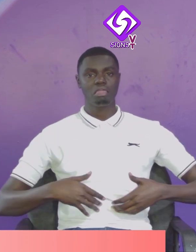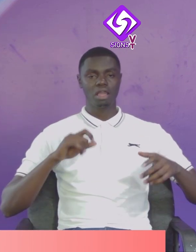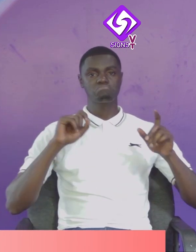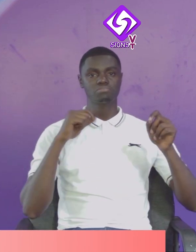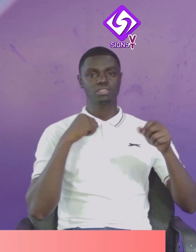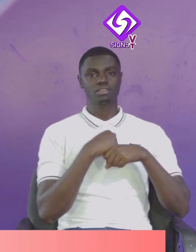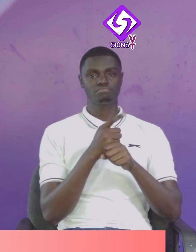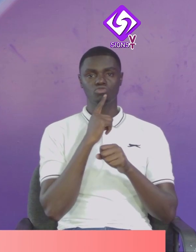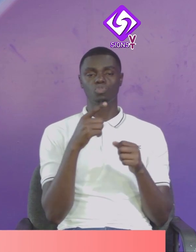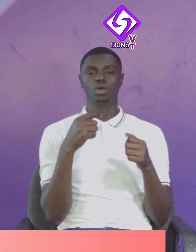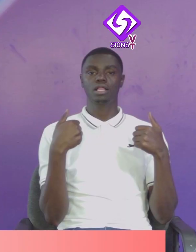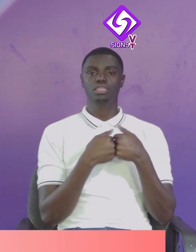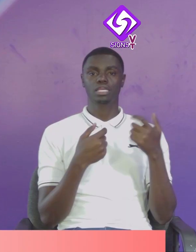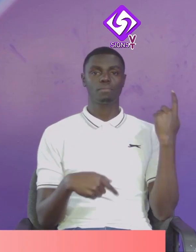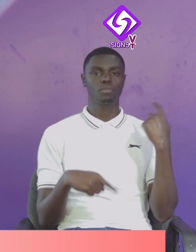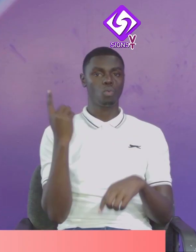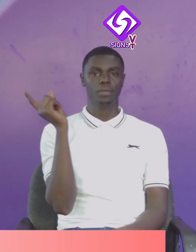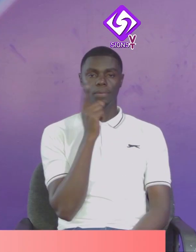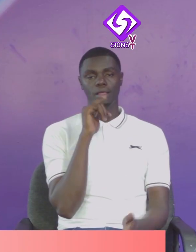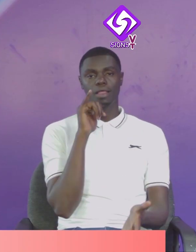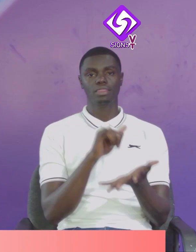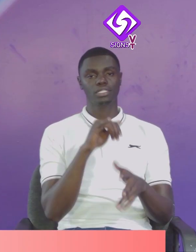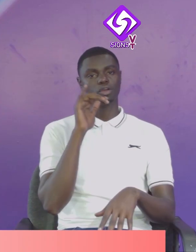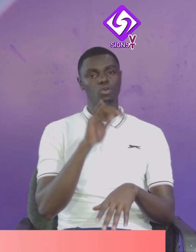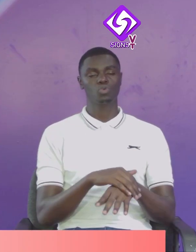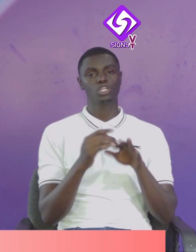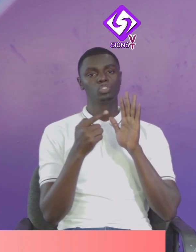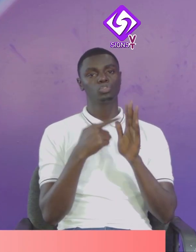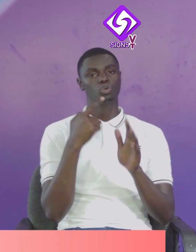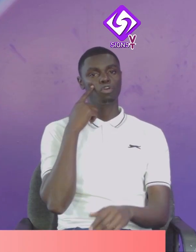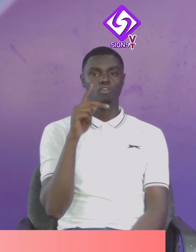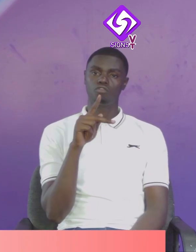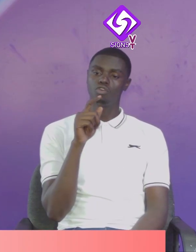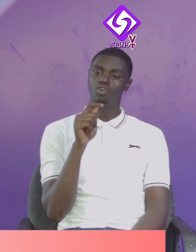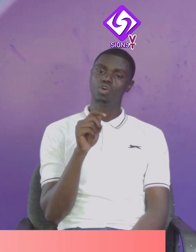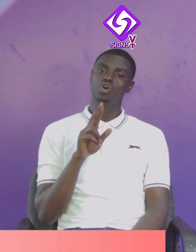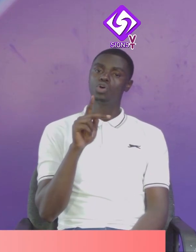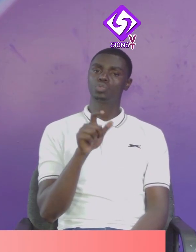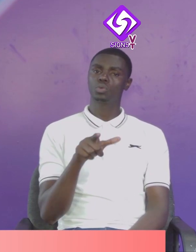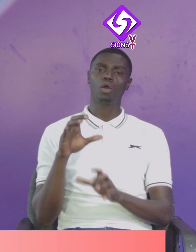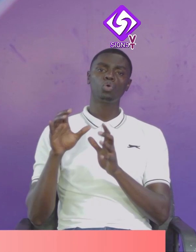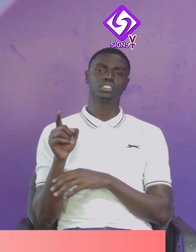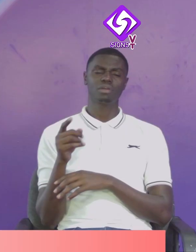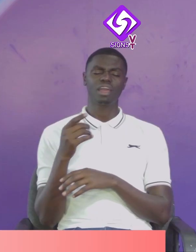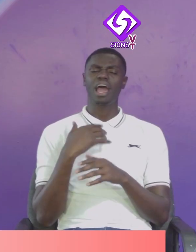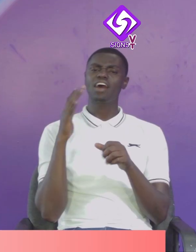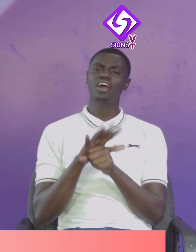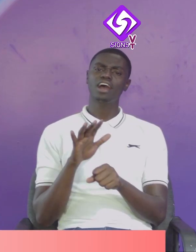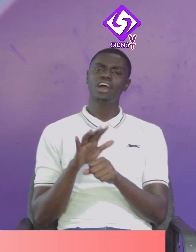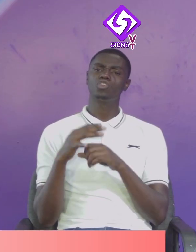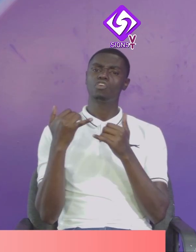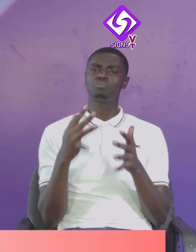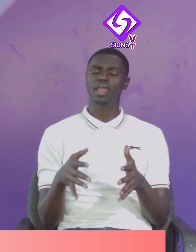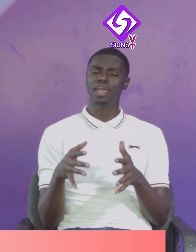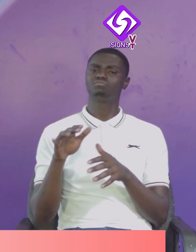game they won with a clean sheet. And that is a good show for Thomas Tuchel. Without a doubt, Thomas Tuchel has a lot of players in store. Should he